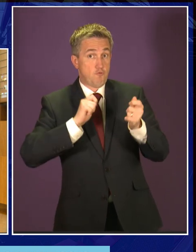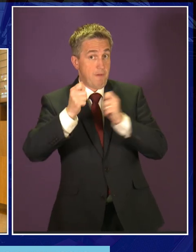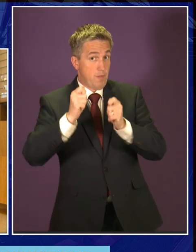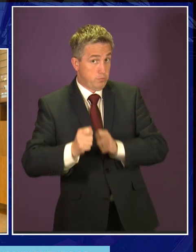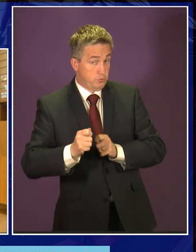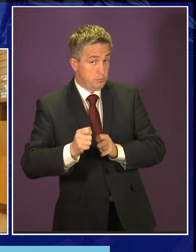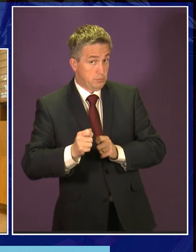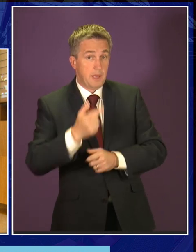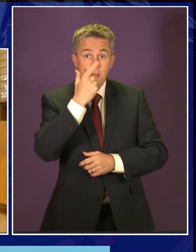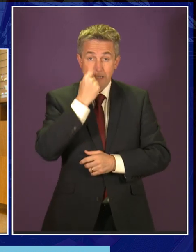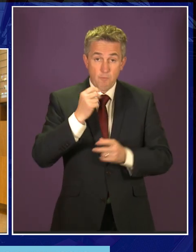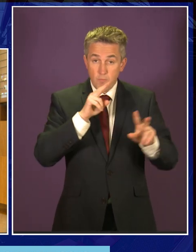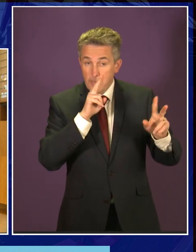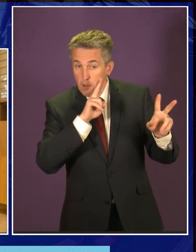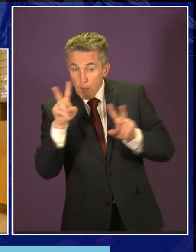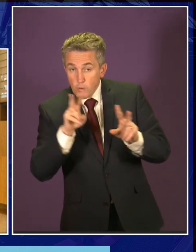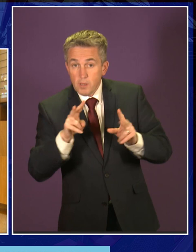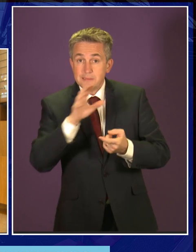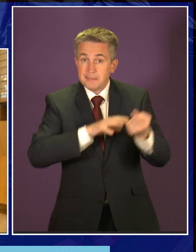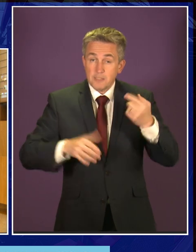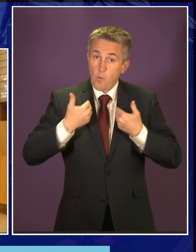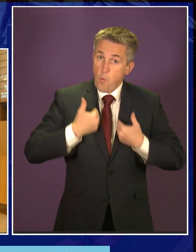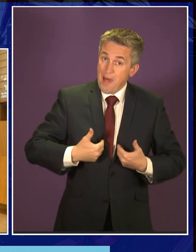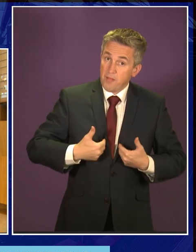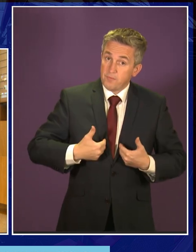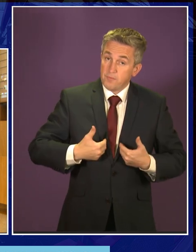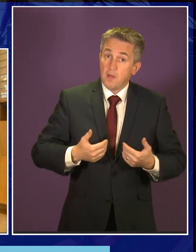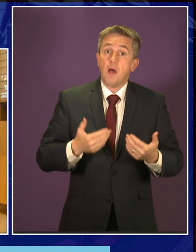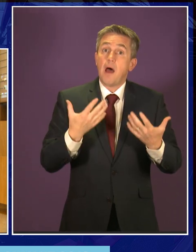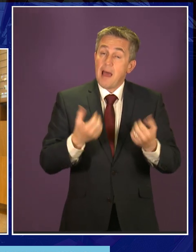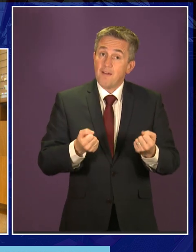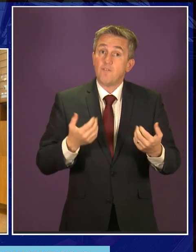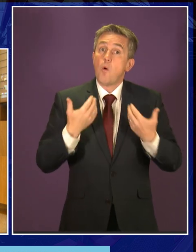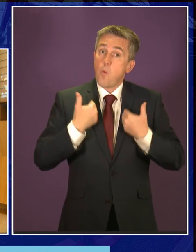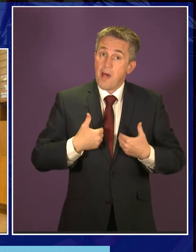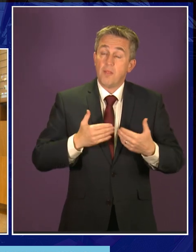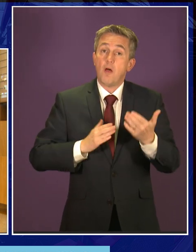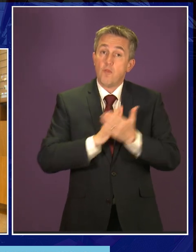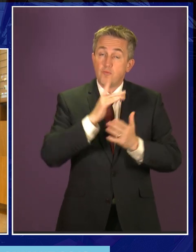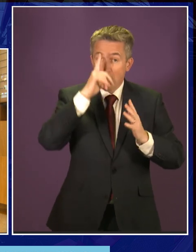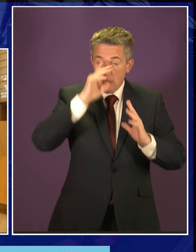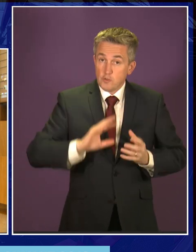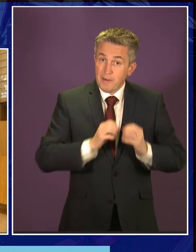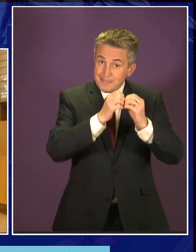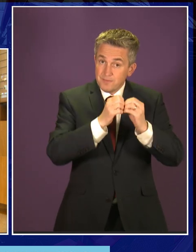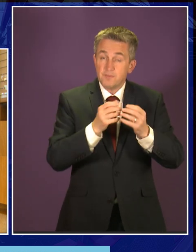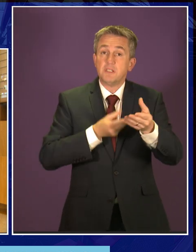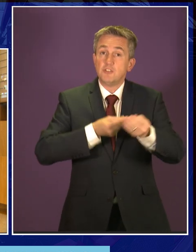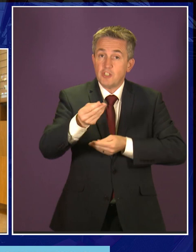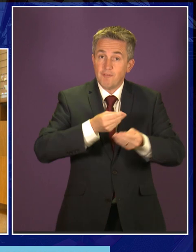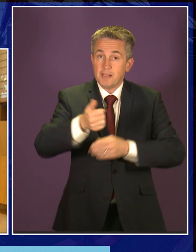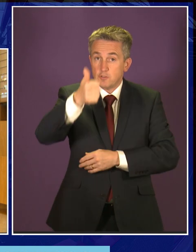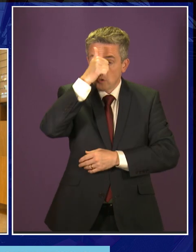we redefine notions of wealth? Is a new wealth of nations found in creativity, in knowledge resources,